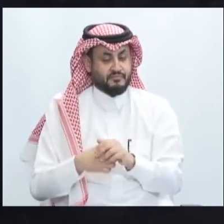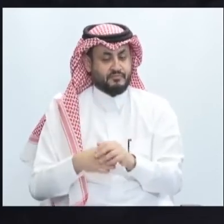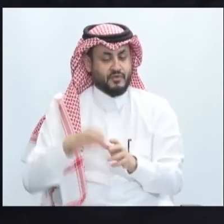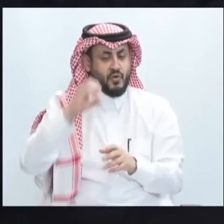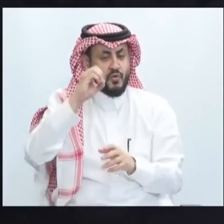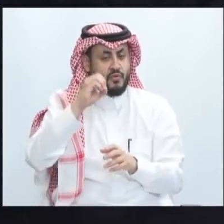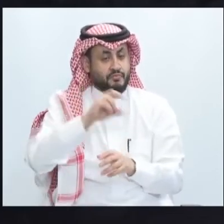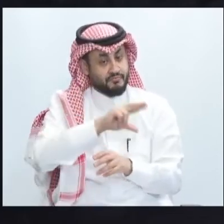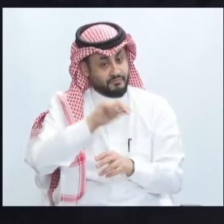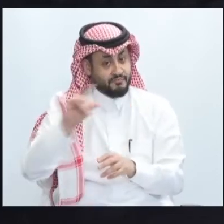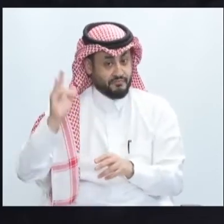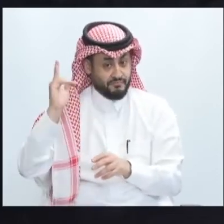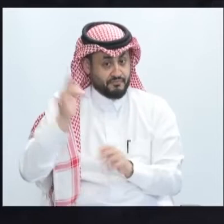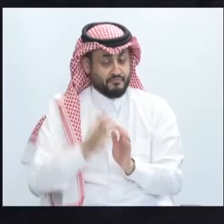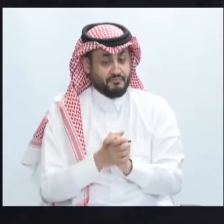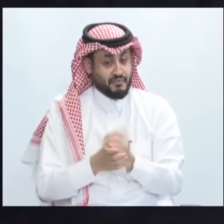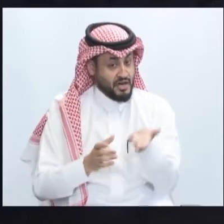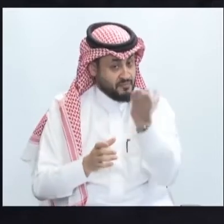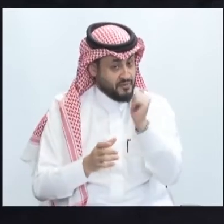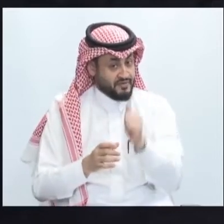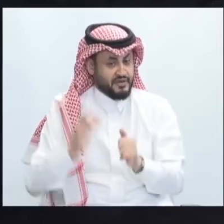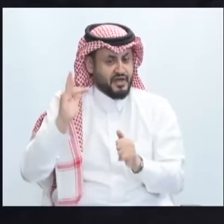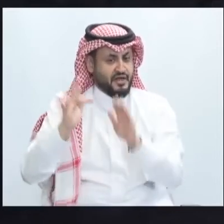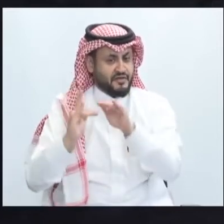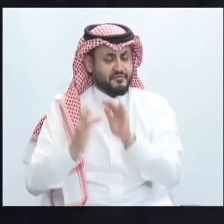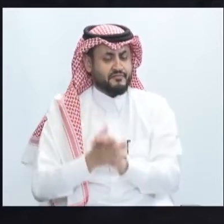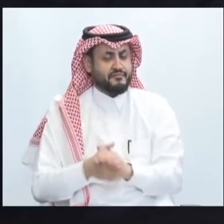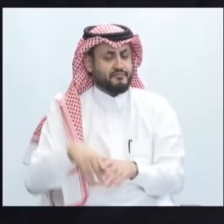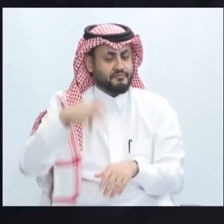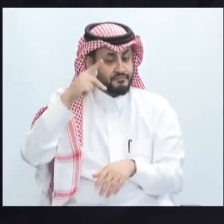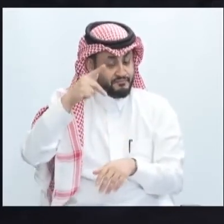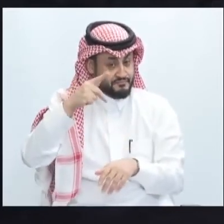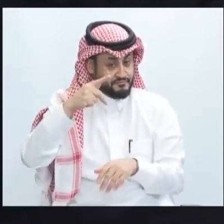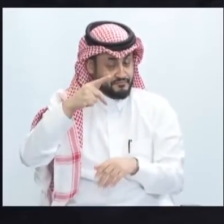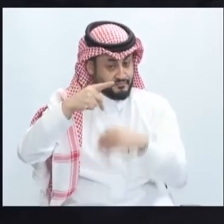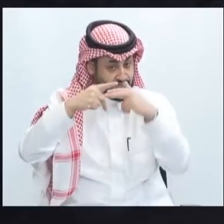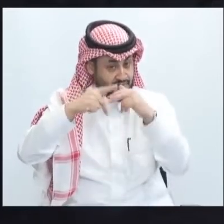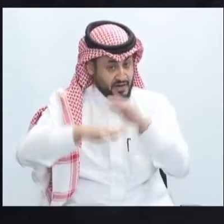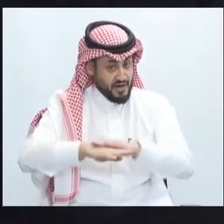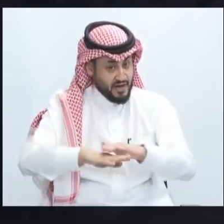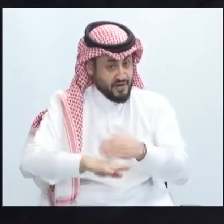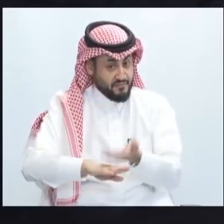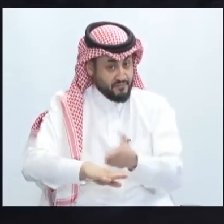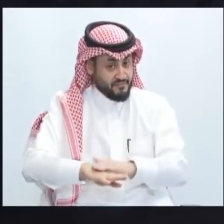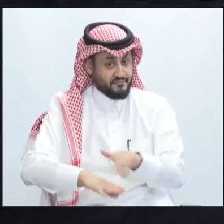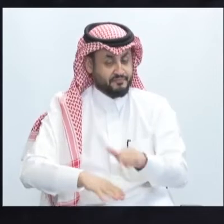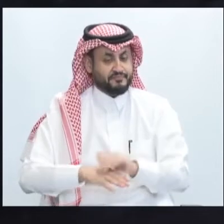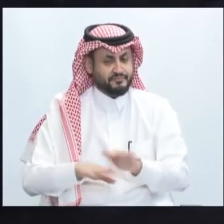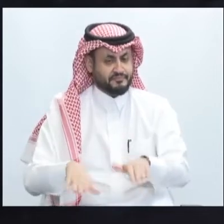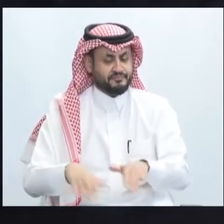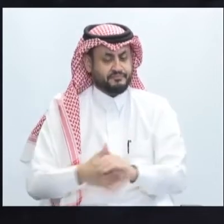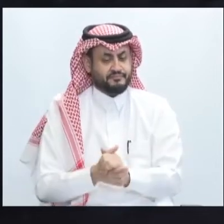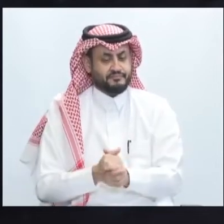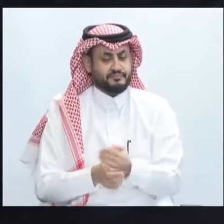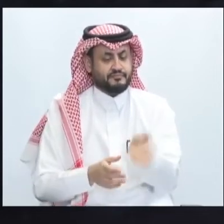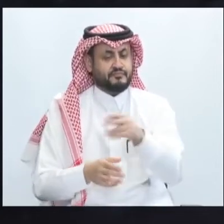O. Excellent. Don't stand up on the chair. P. P, yes, on the ground. P, tail, on the